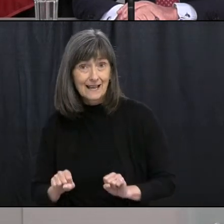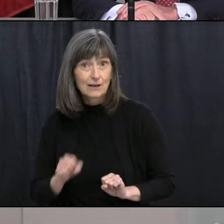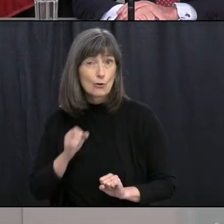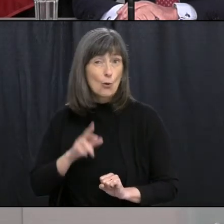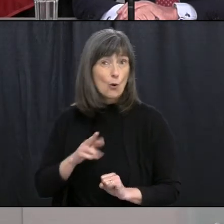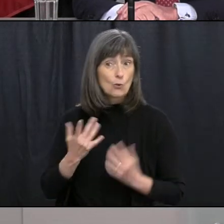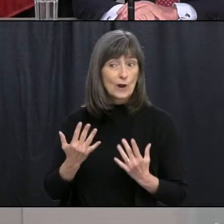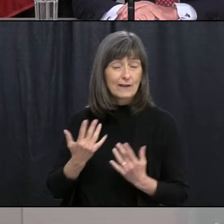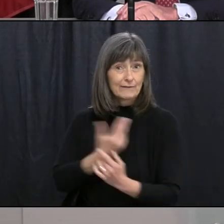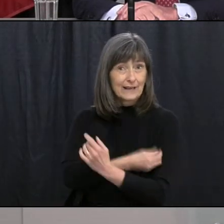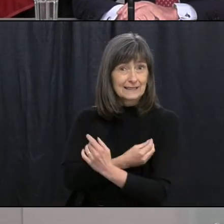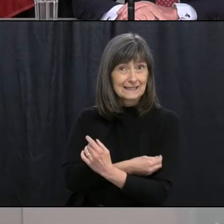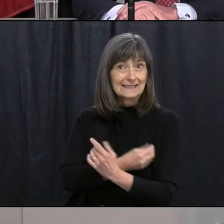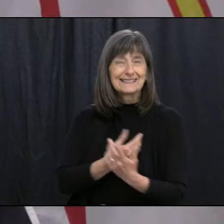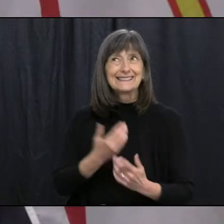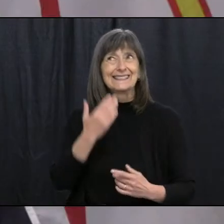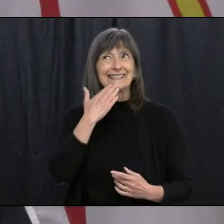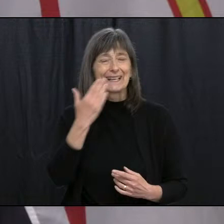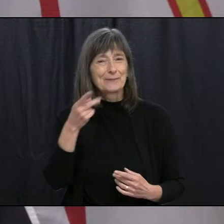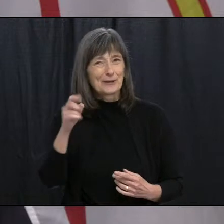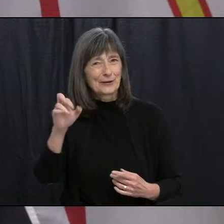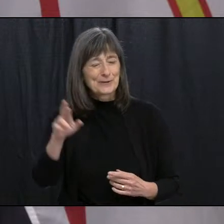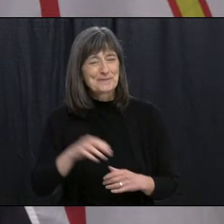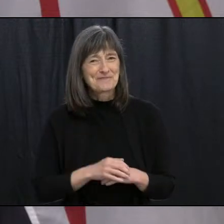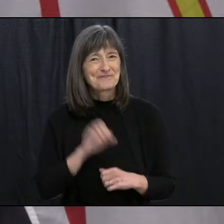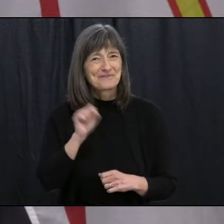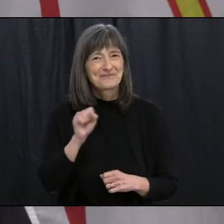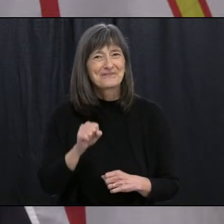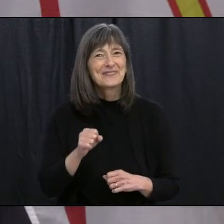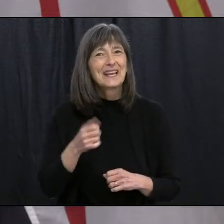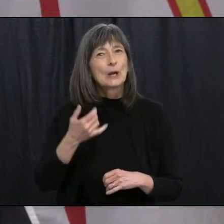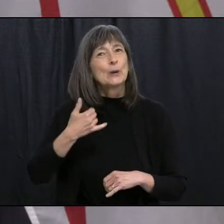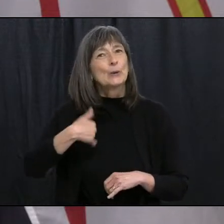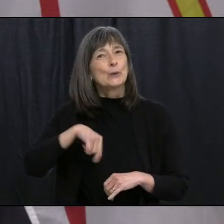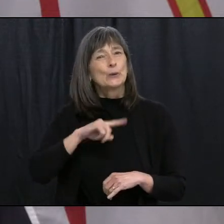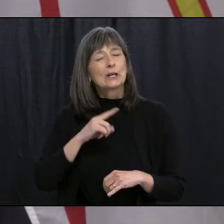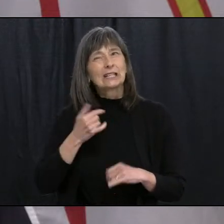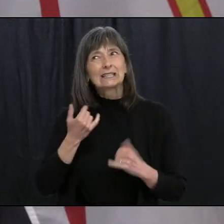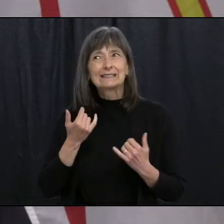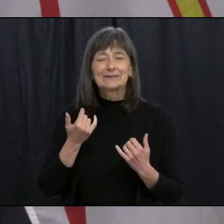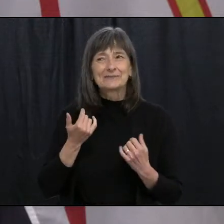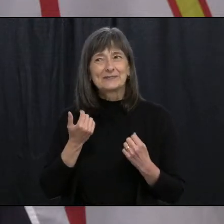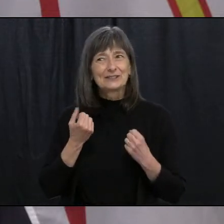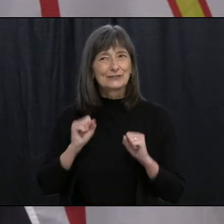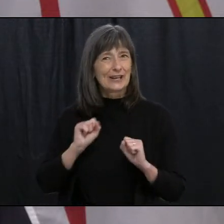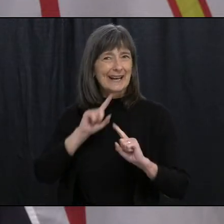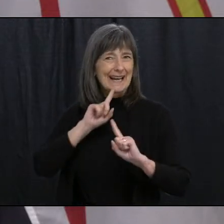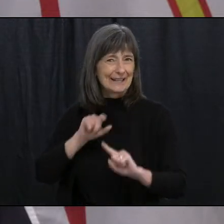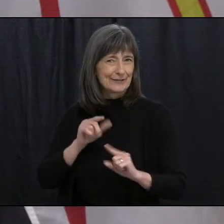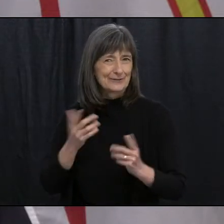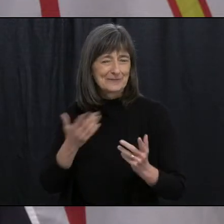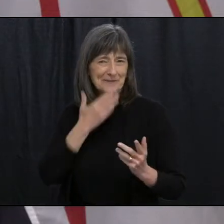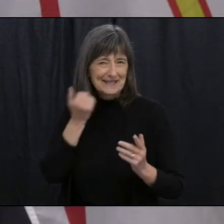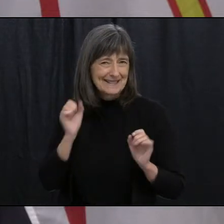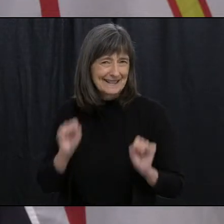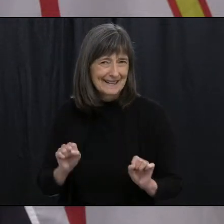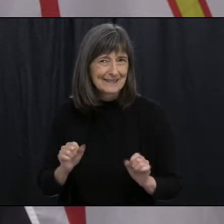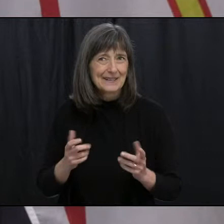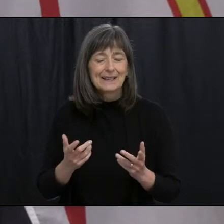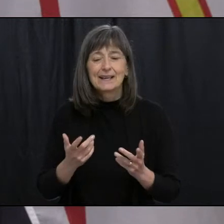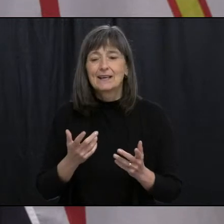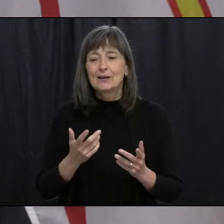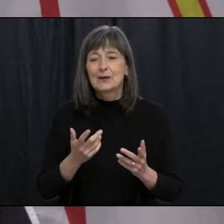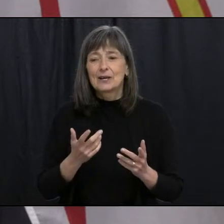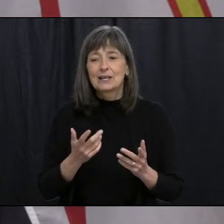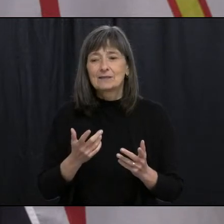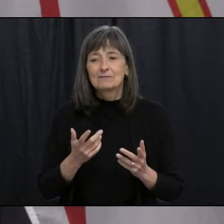arrived? Yeah, thanks, Peter. So we're working to try to answer those questions. Our goal is that